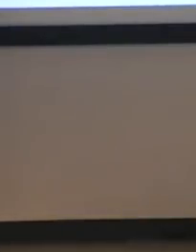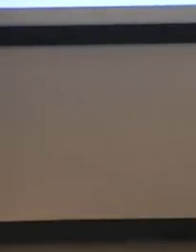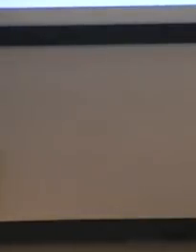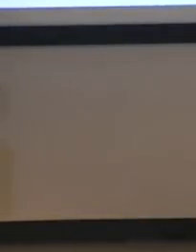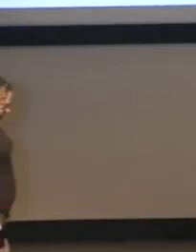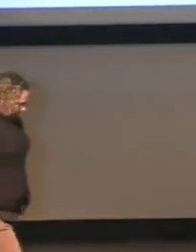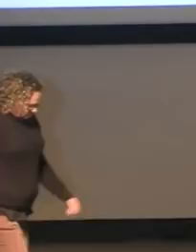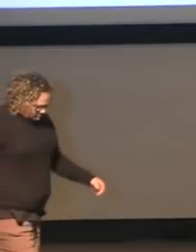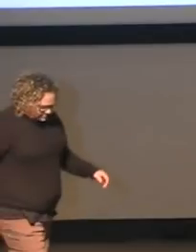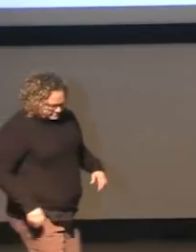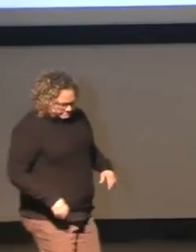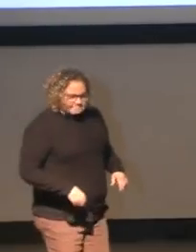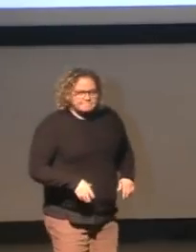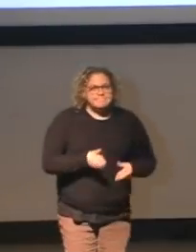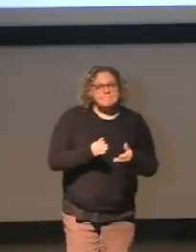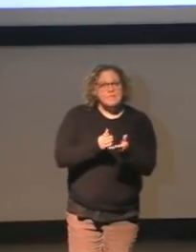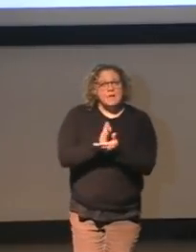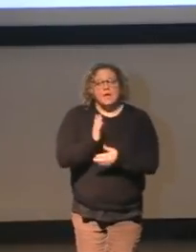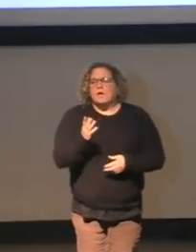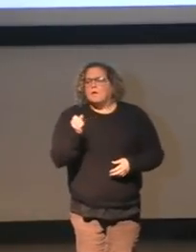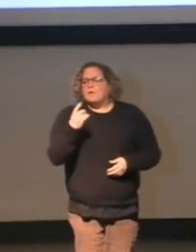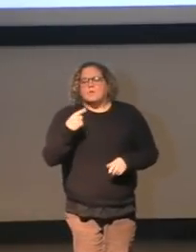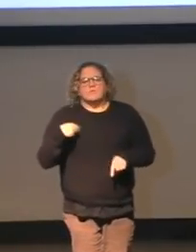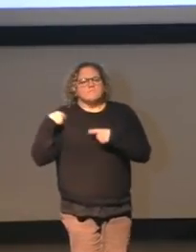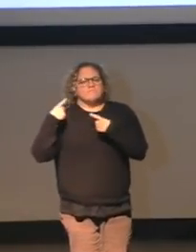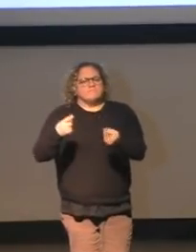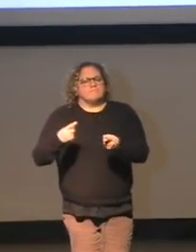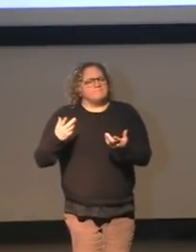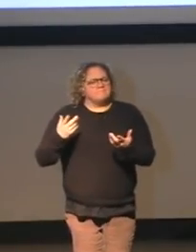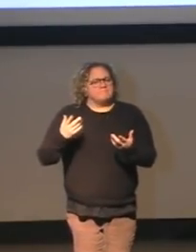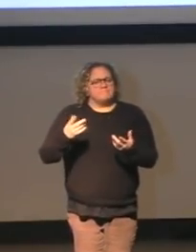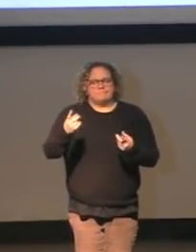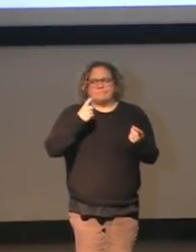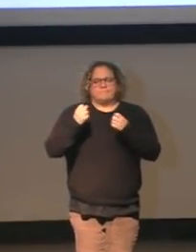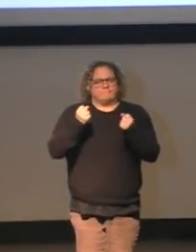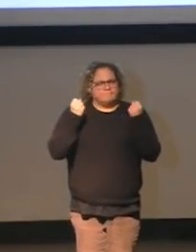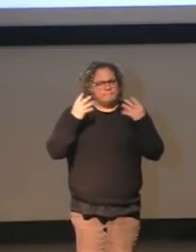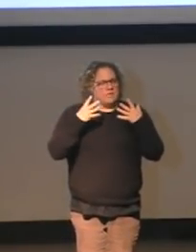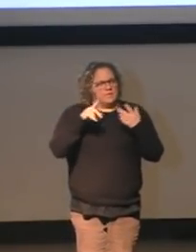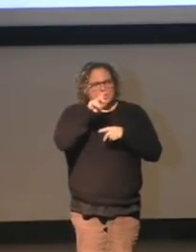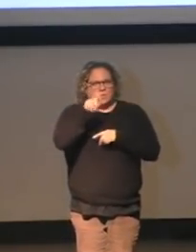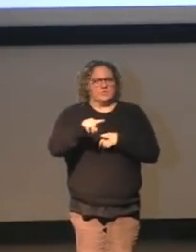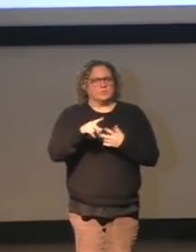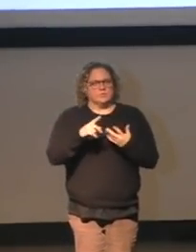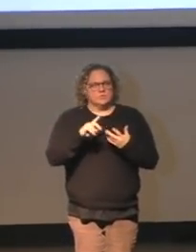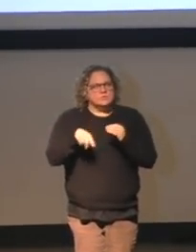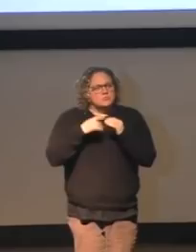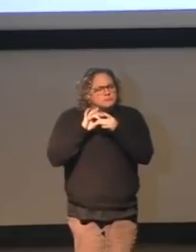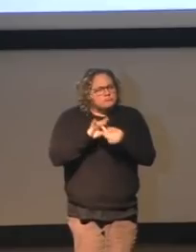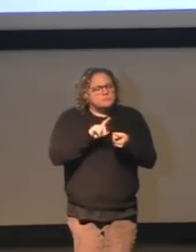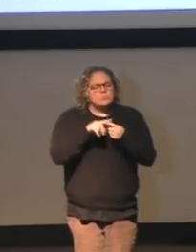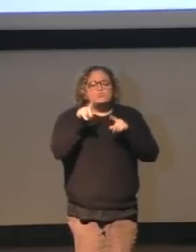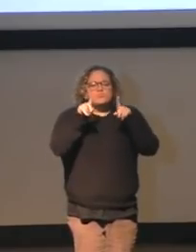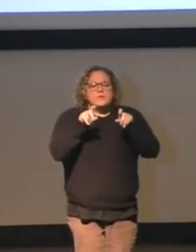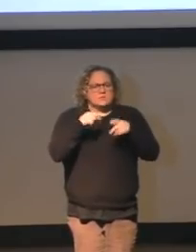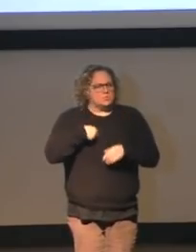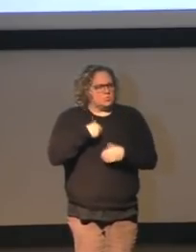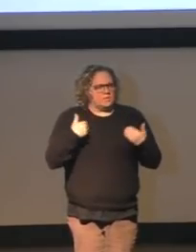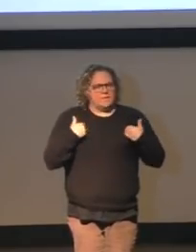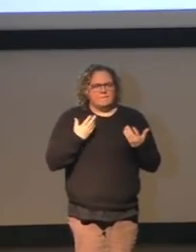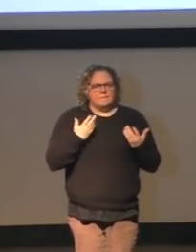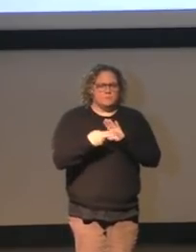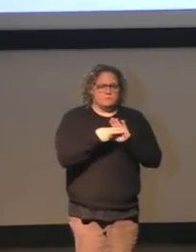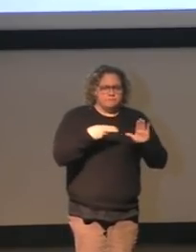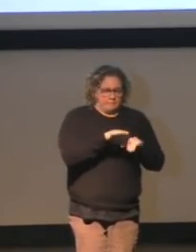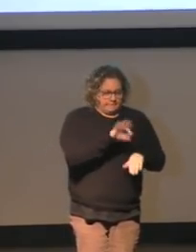All right, so we've gotten a lot of questions over time about the tests that we're performing here to diagnose COVID, both the